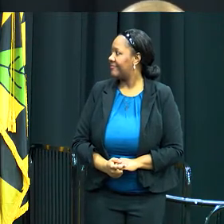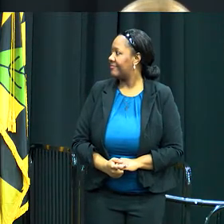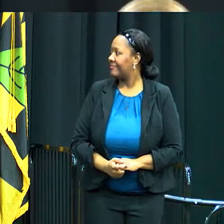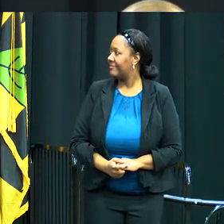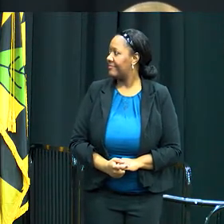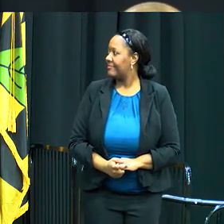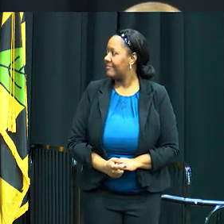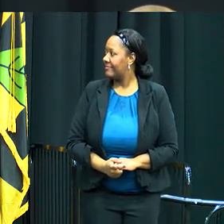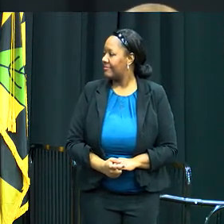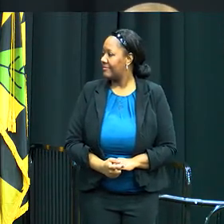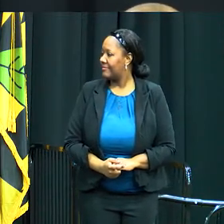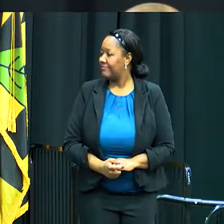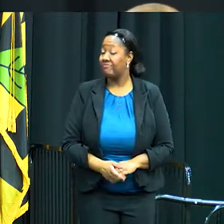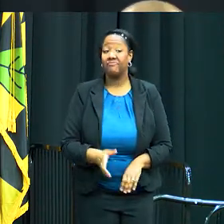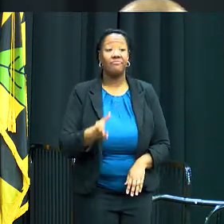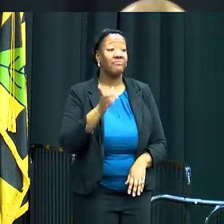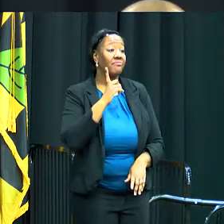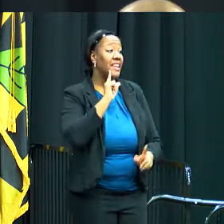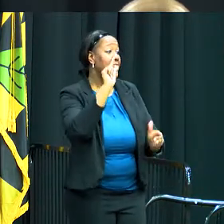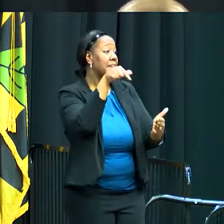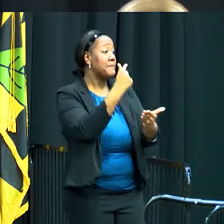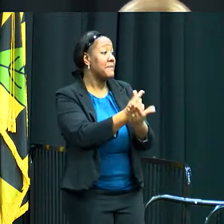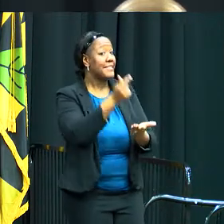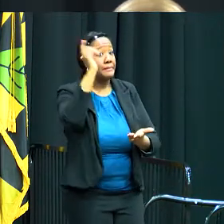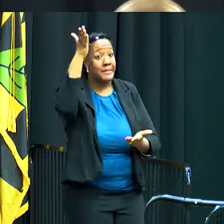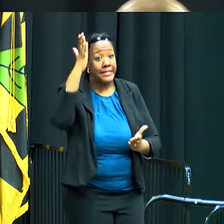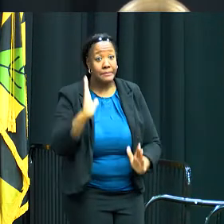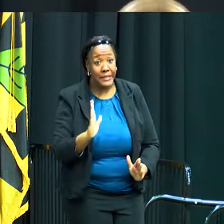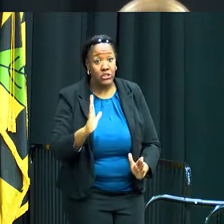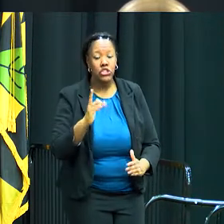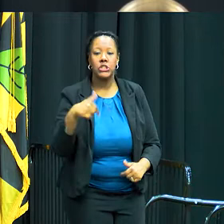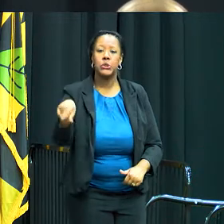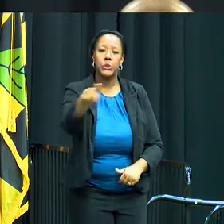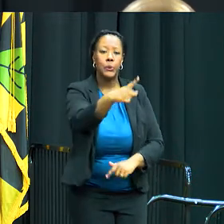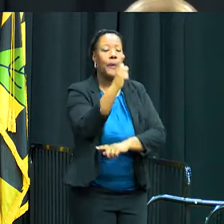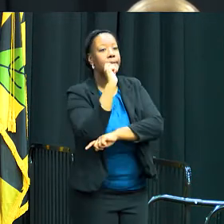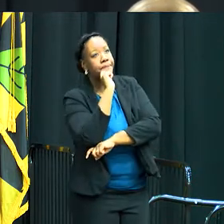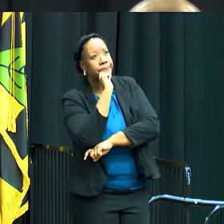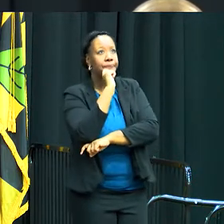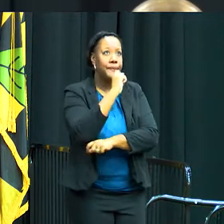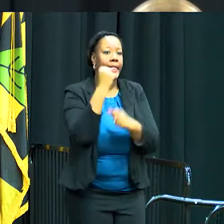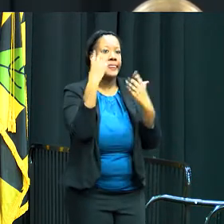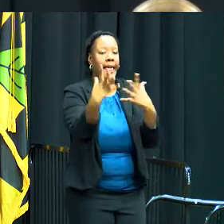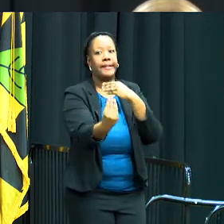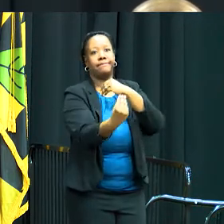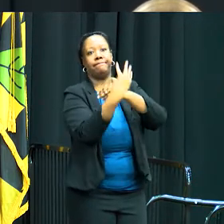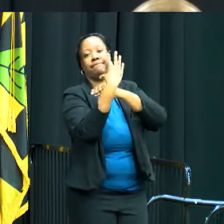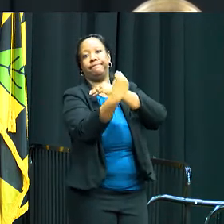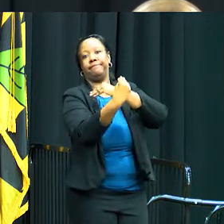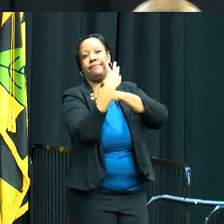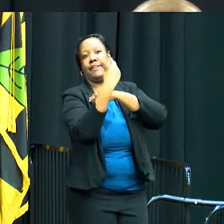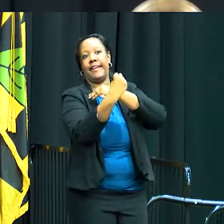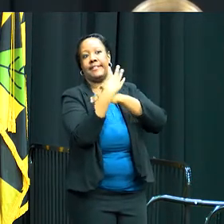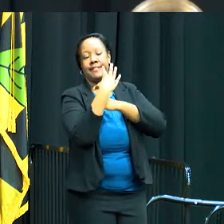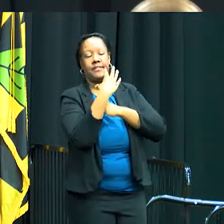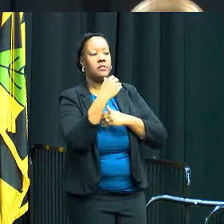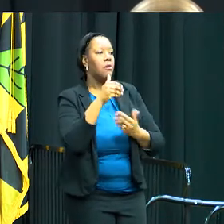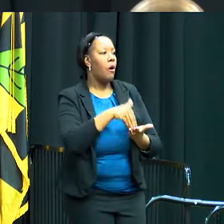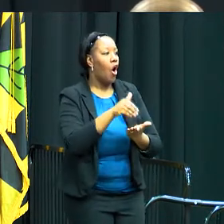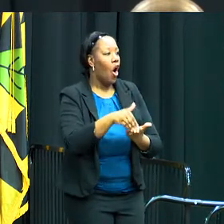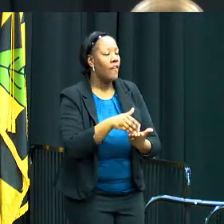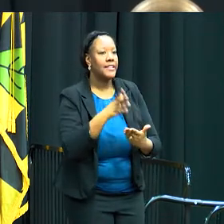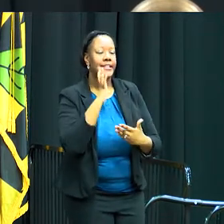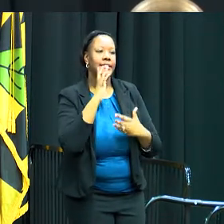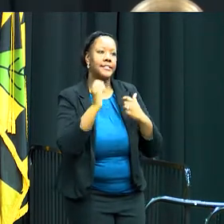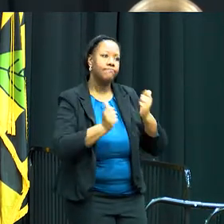At commencement speeches, graduates usually hear a lot of advice. Often it involves some version of dare to